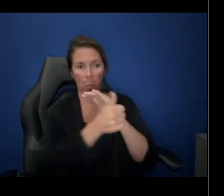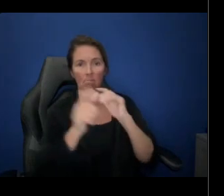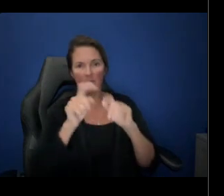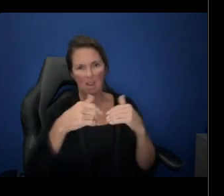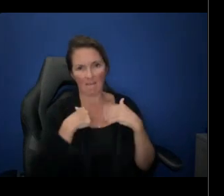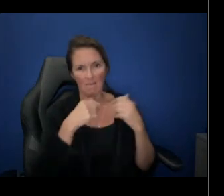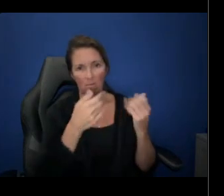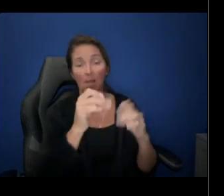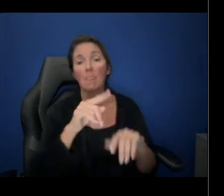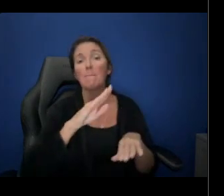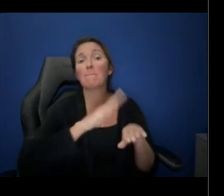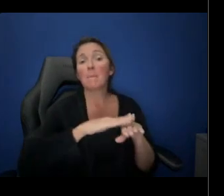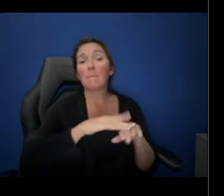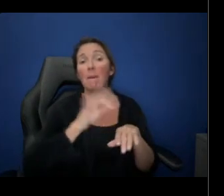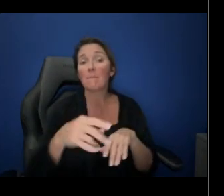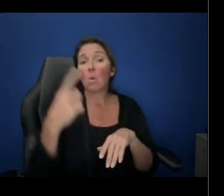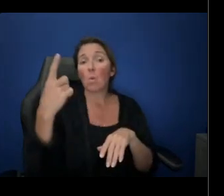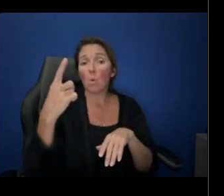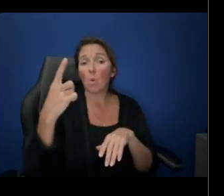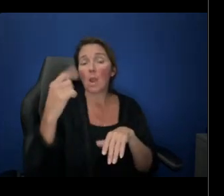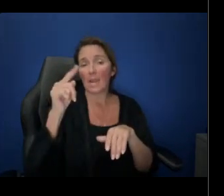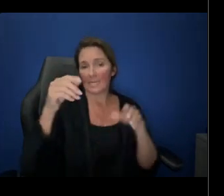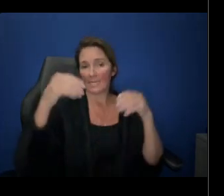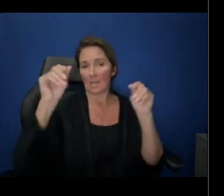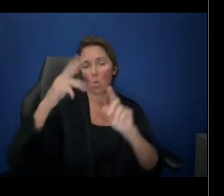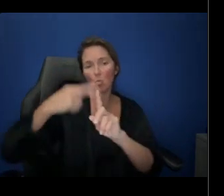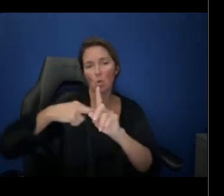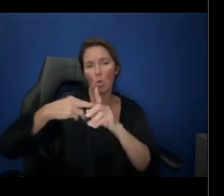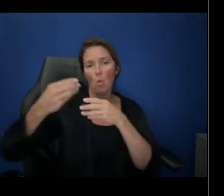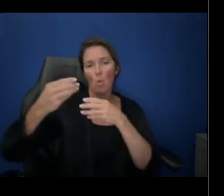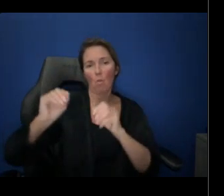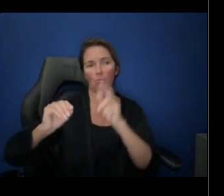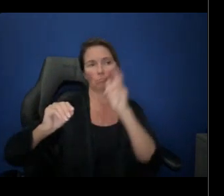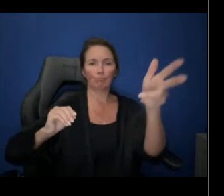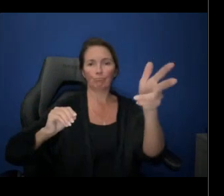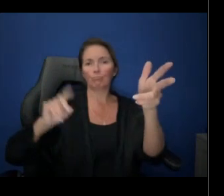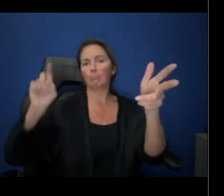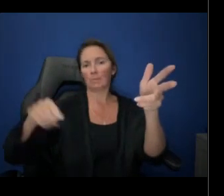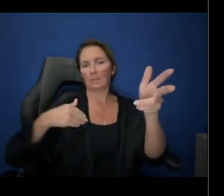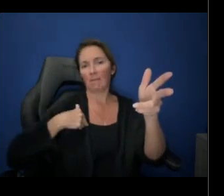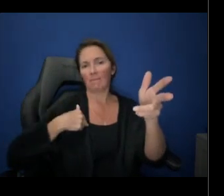a minimum of 1 at sales or rental offices.